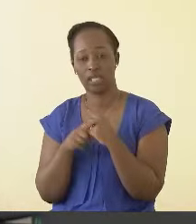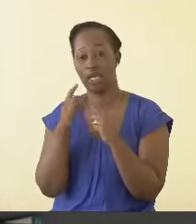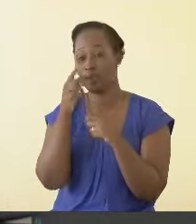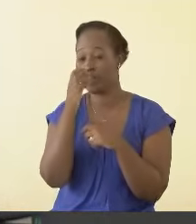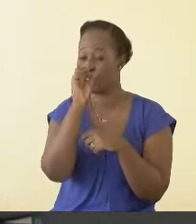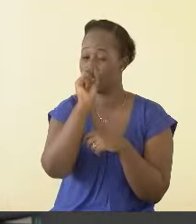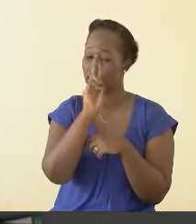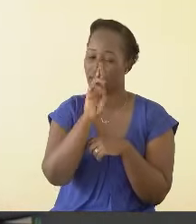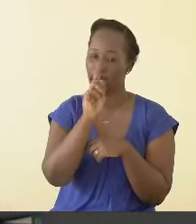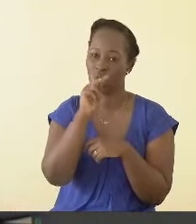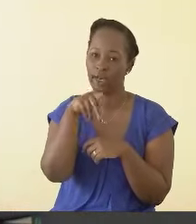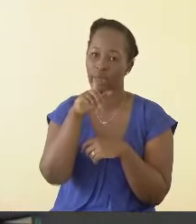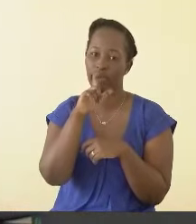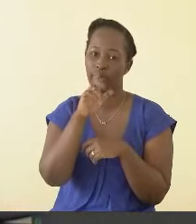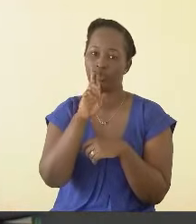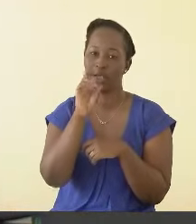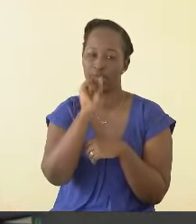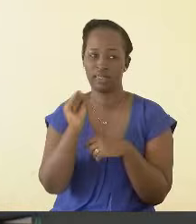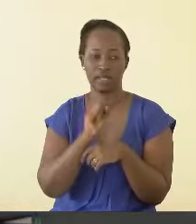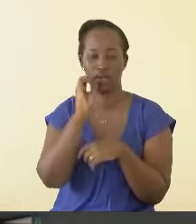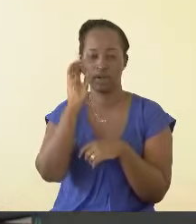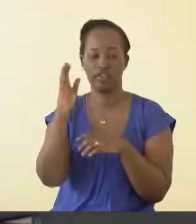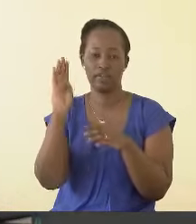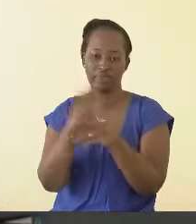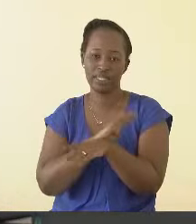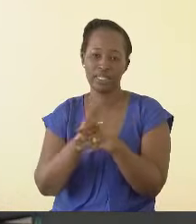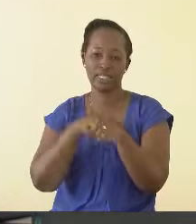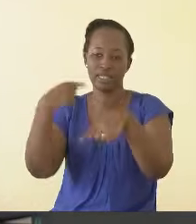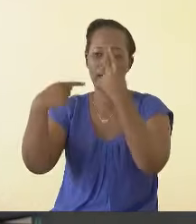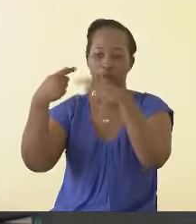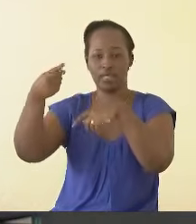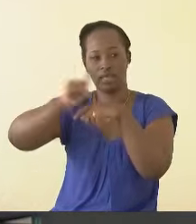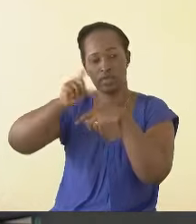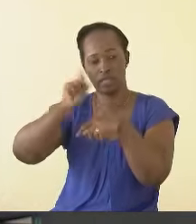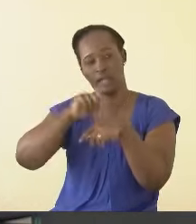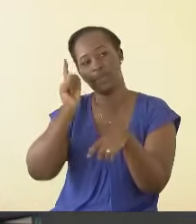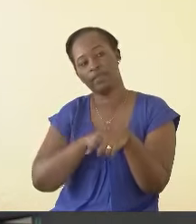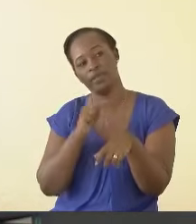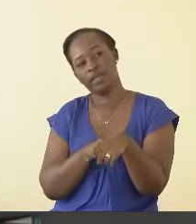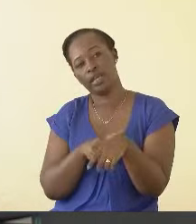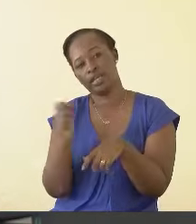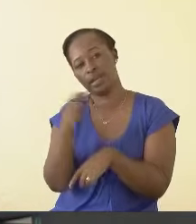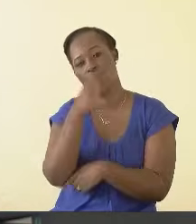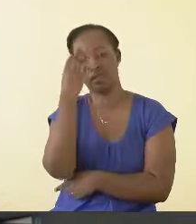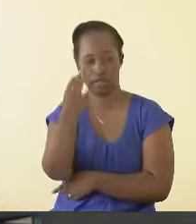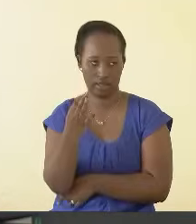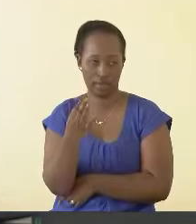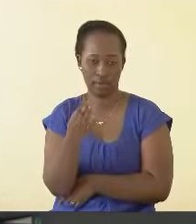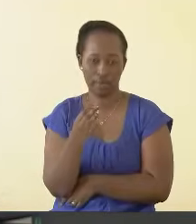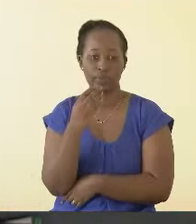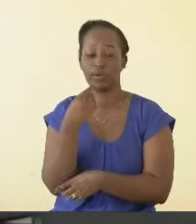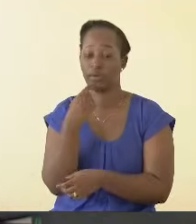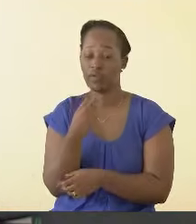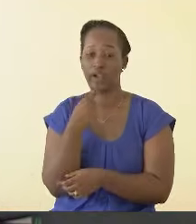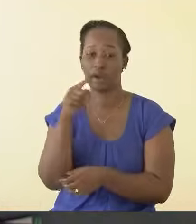the business keeps on increasing, or it increased during the 3 months. So there is